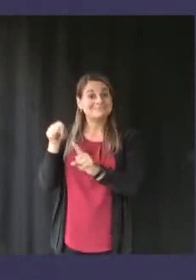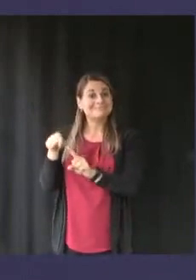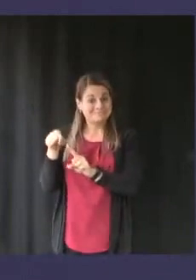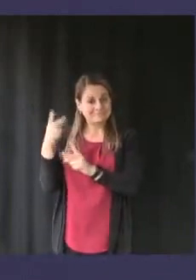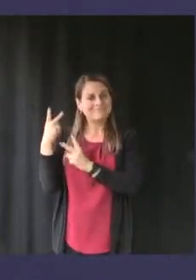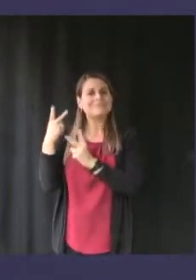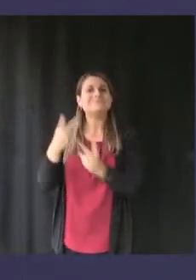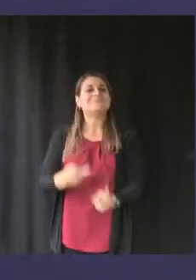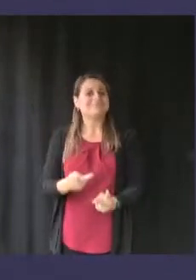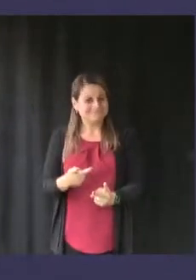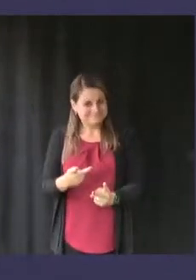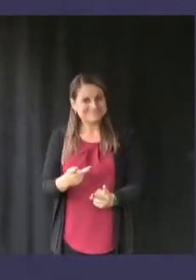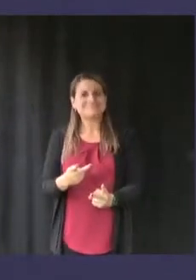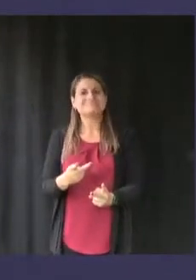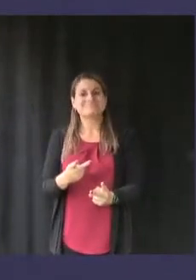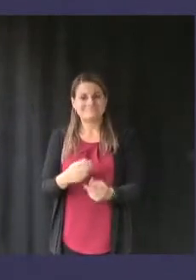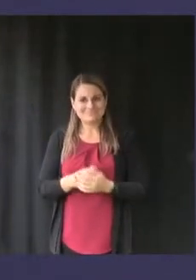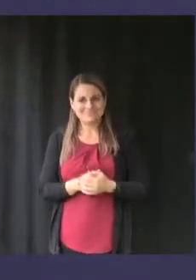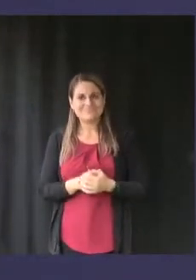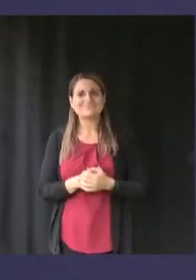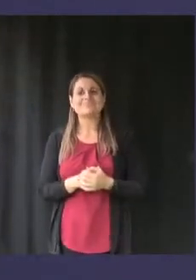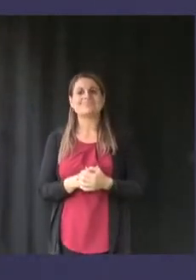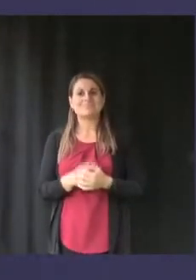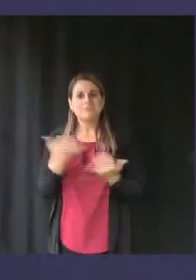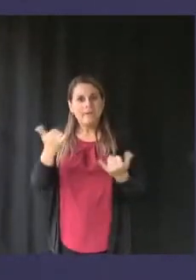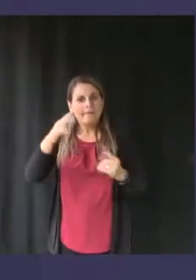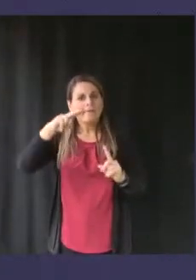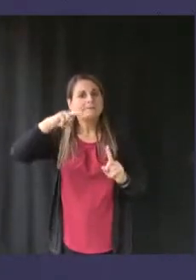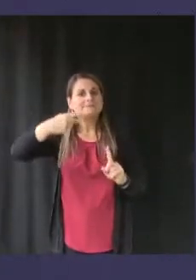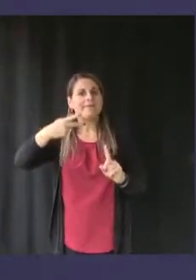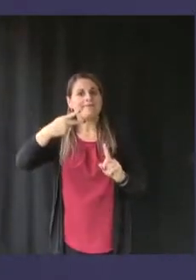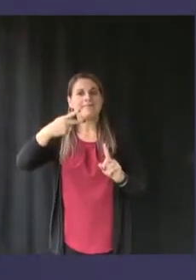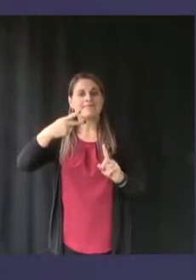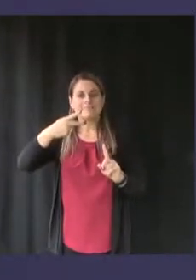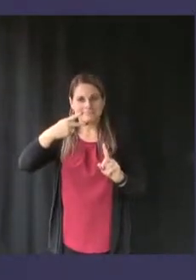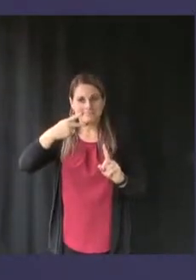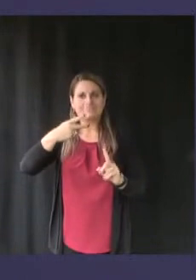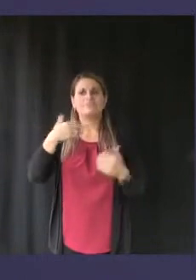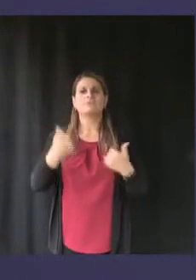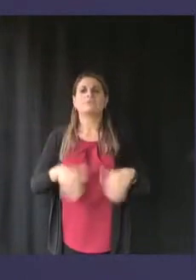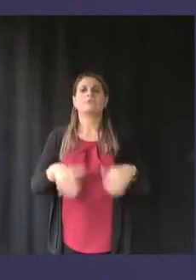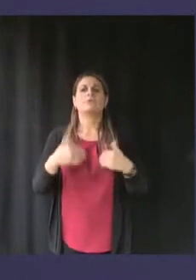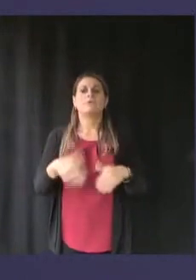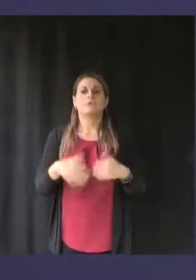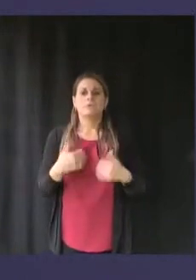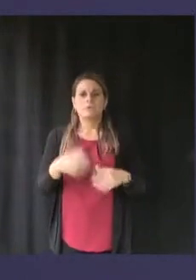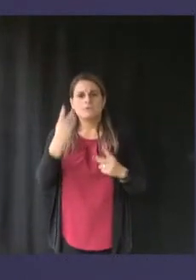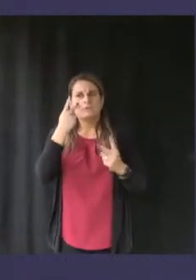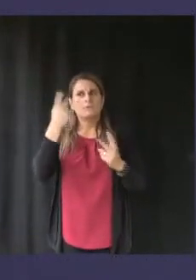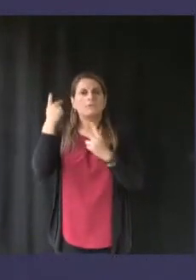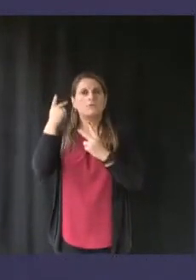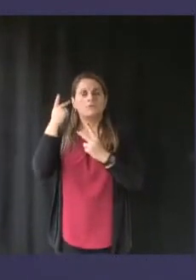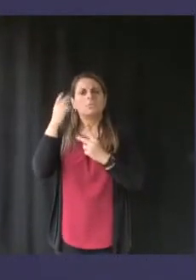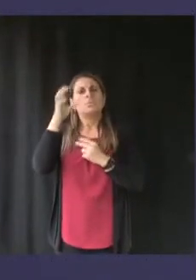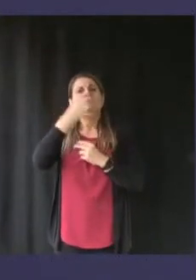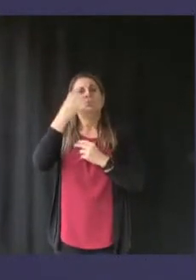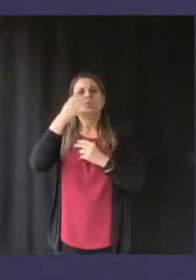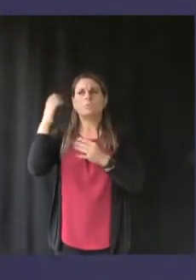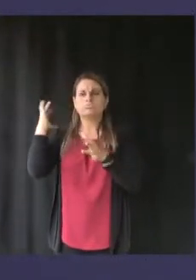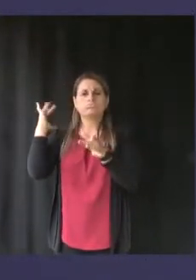Center. So this is yet another historic milestone in an exemplary trajectory of